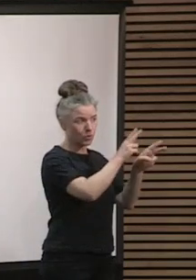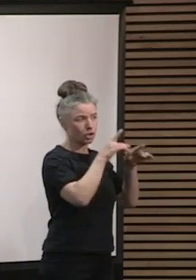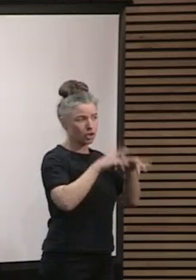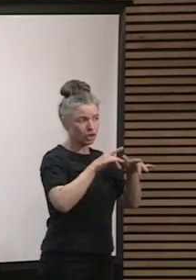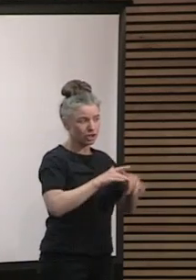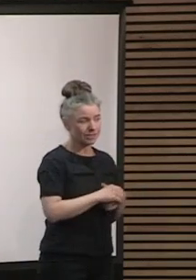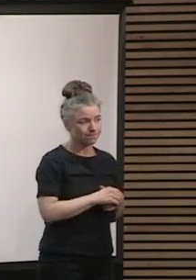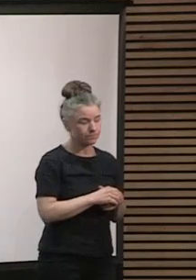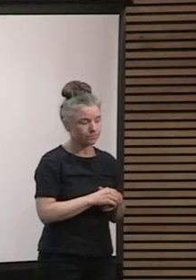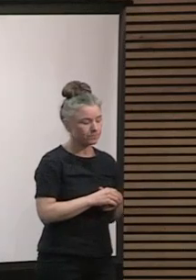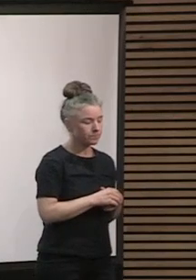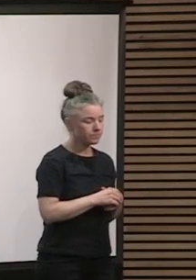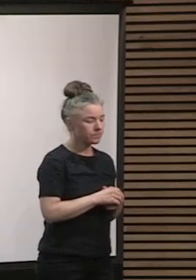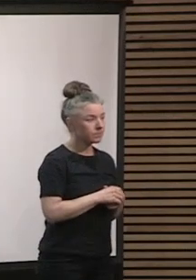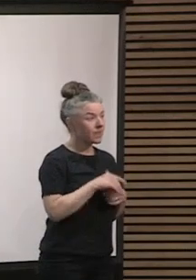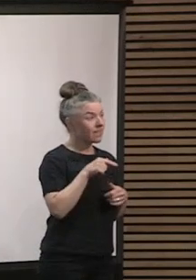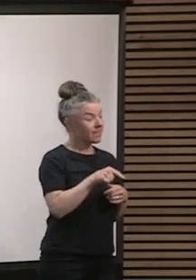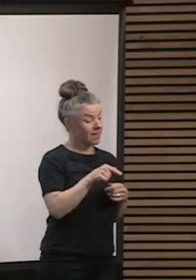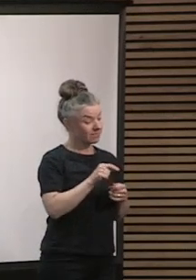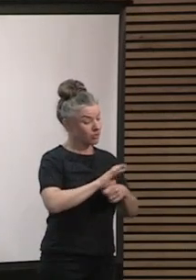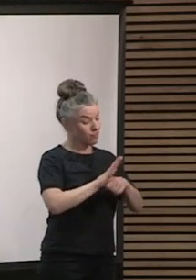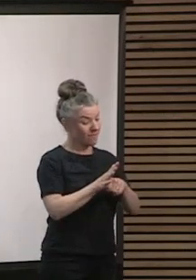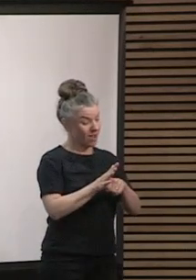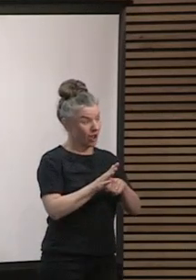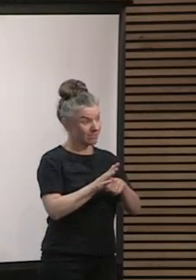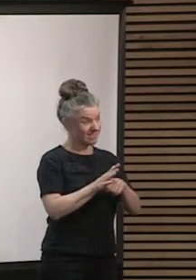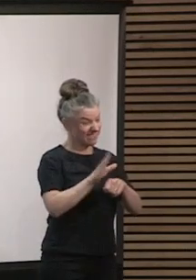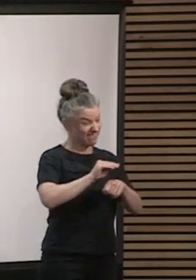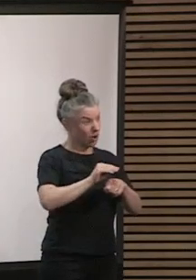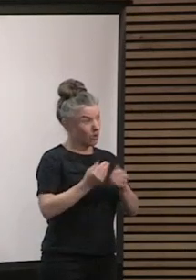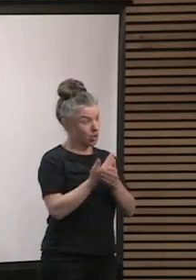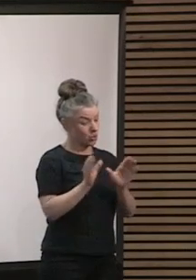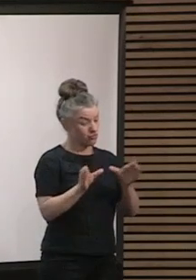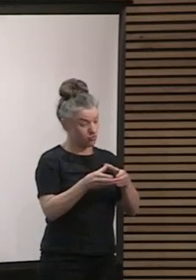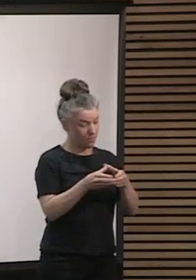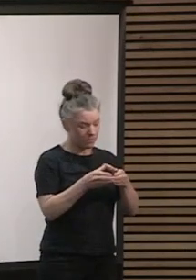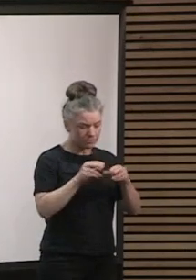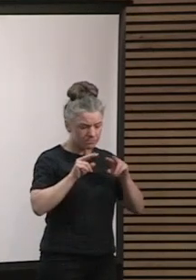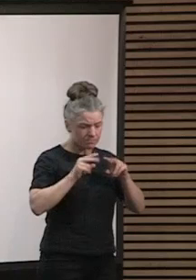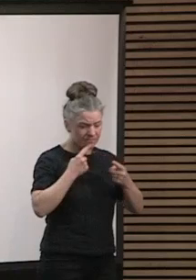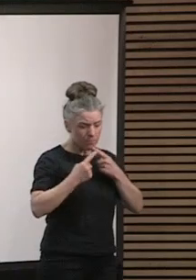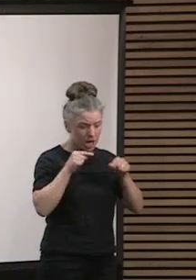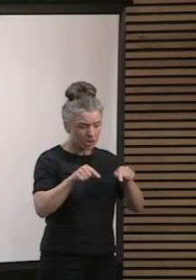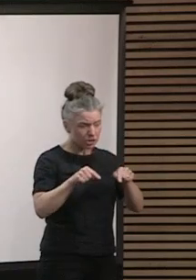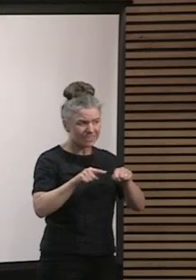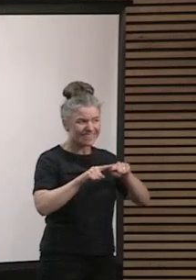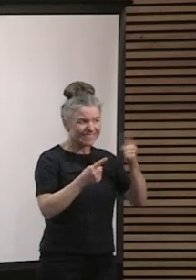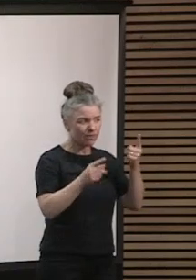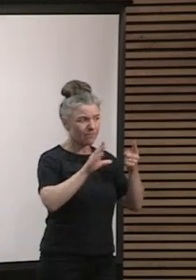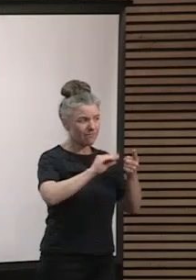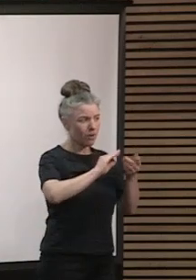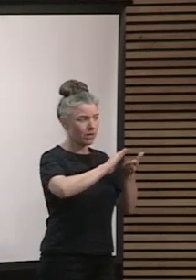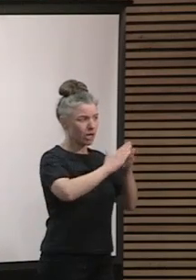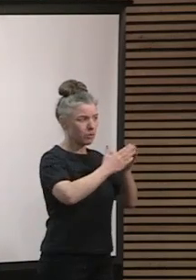sequence of the virus from the current outbreak is not the same as the sequences from community